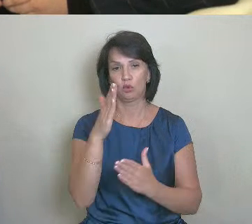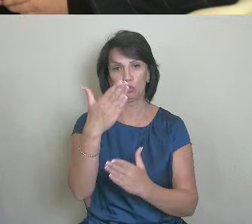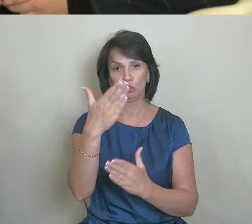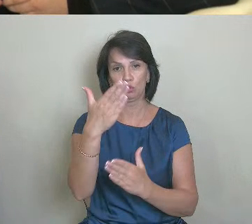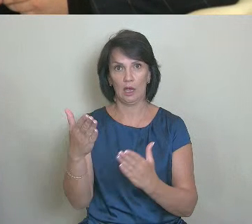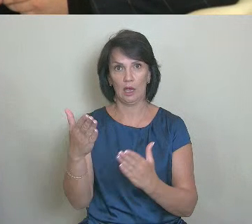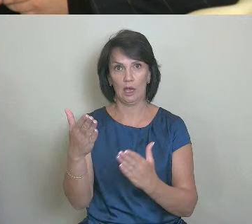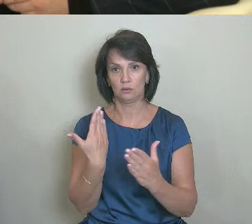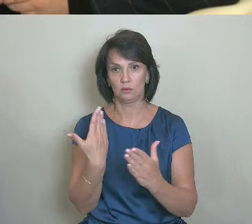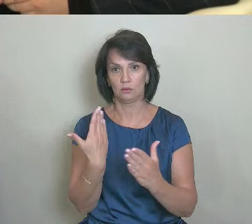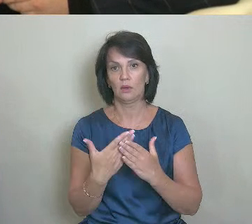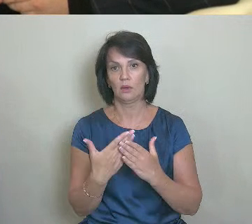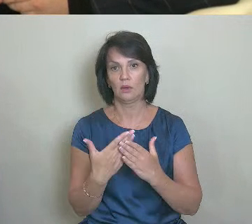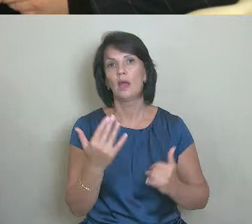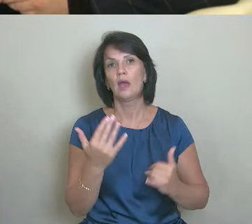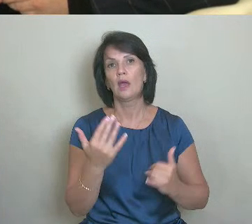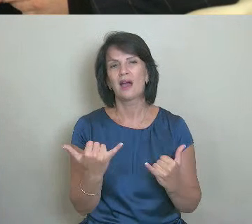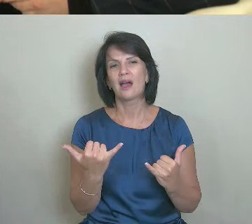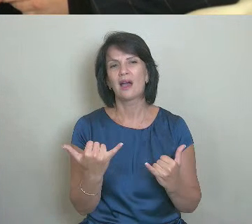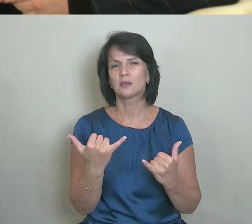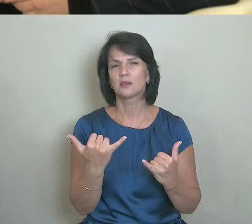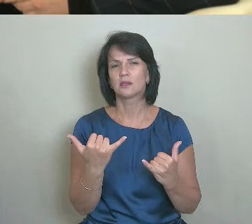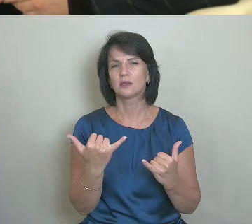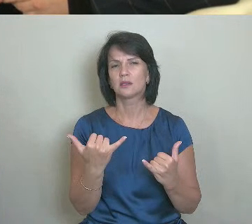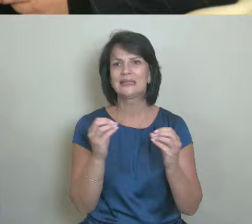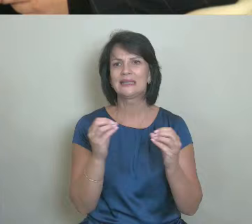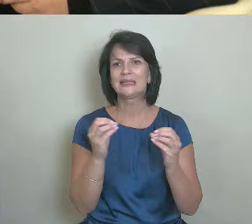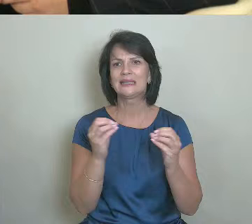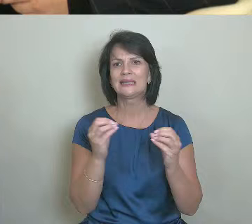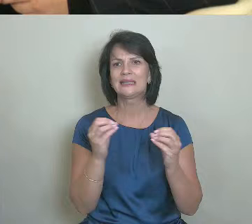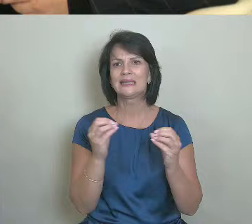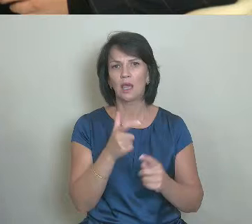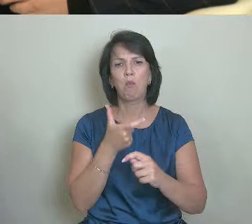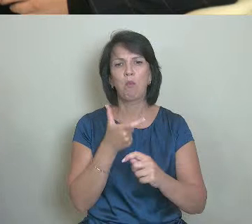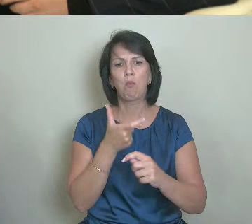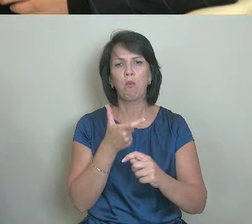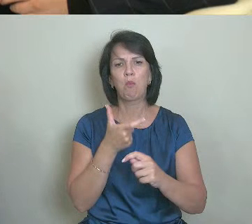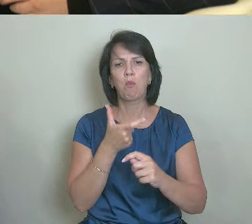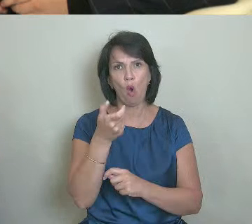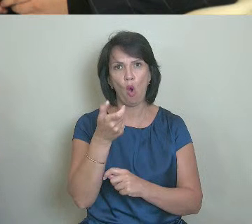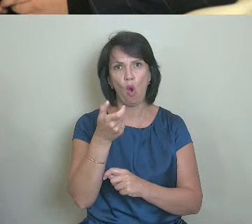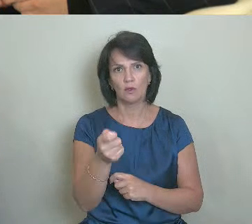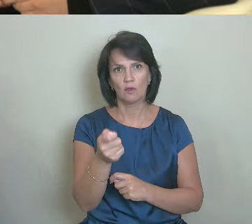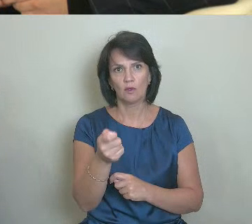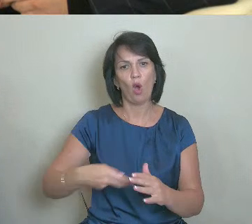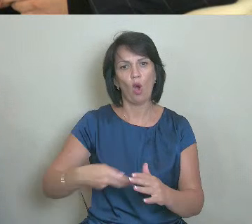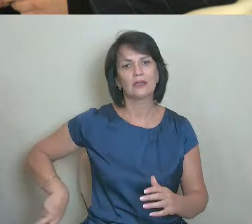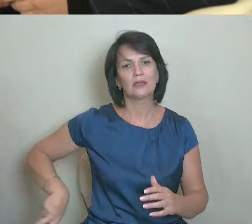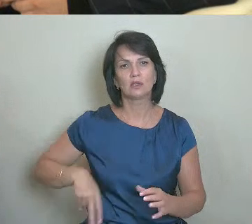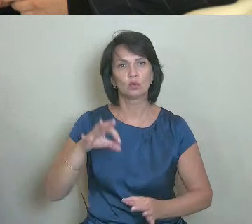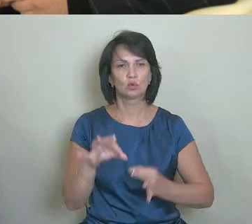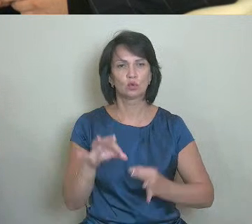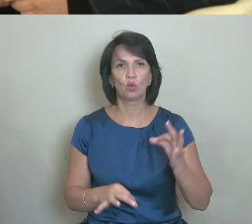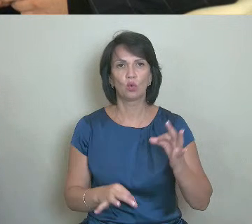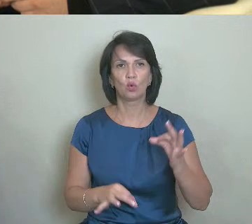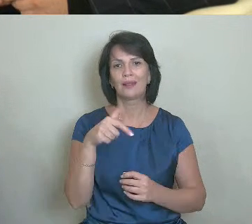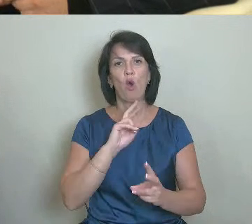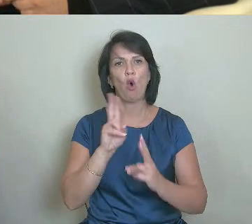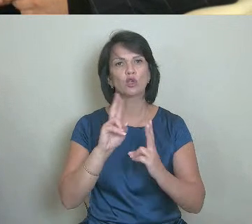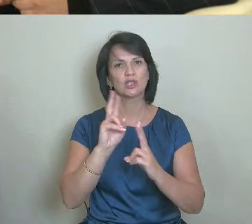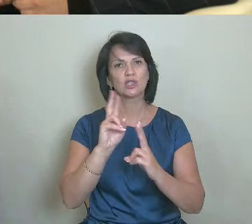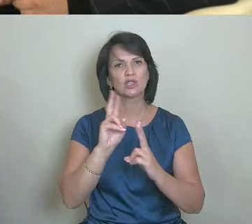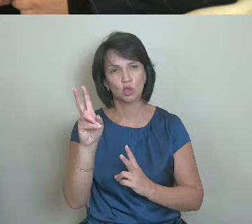then what is their status? We have dozens of actions that were filed to administrative